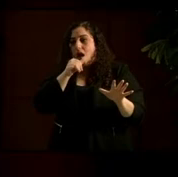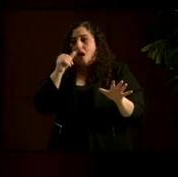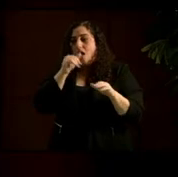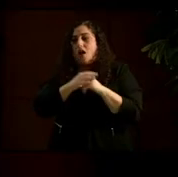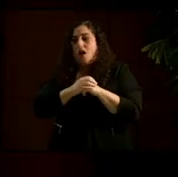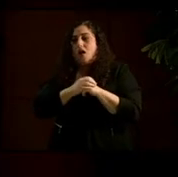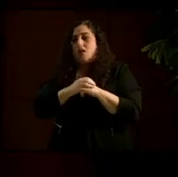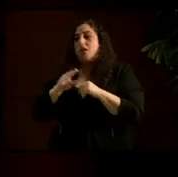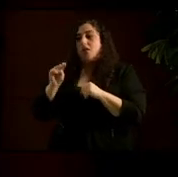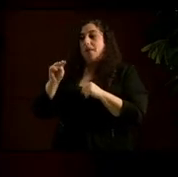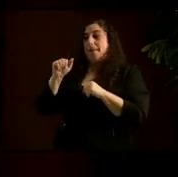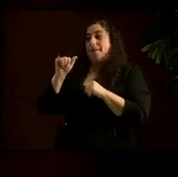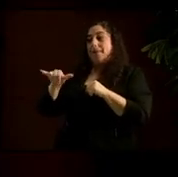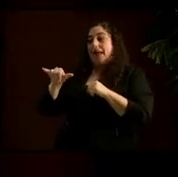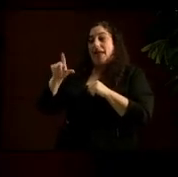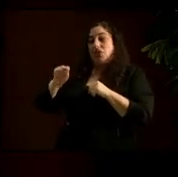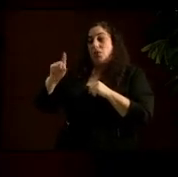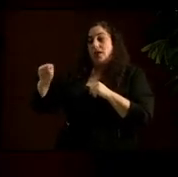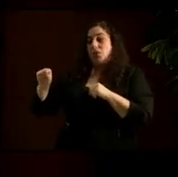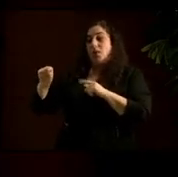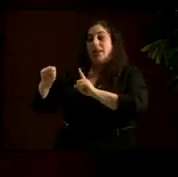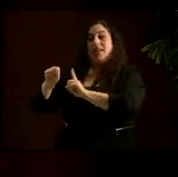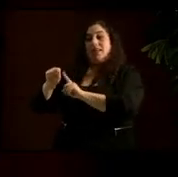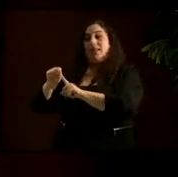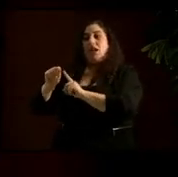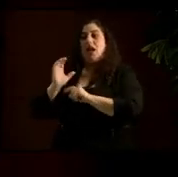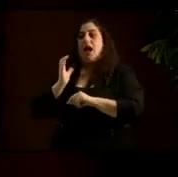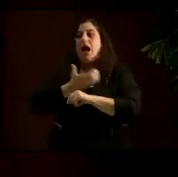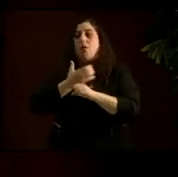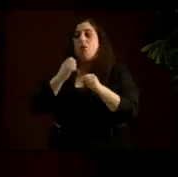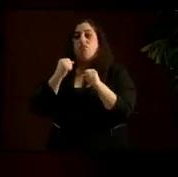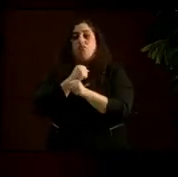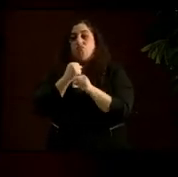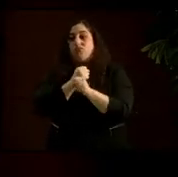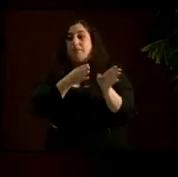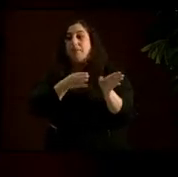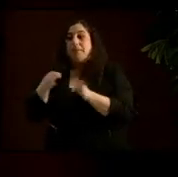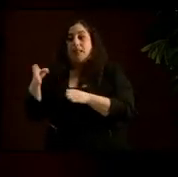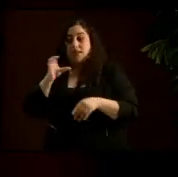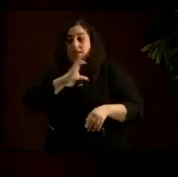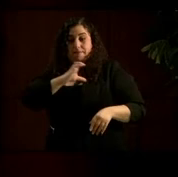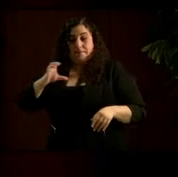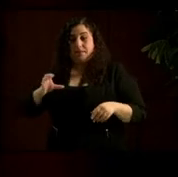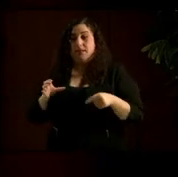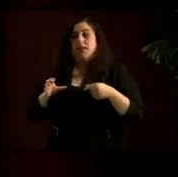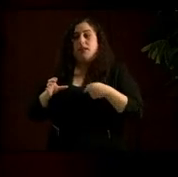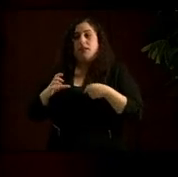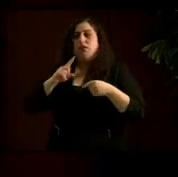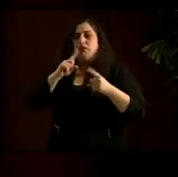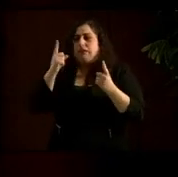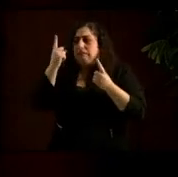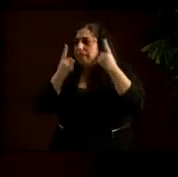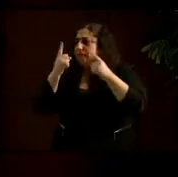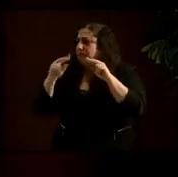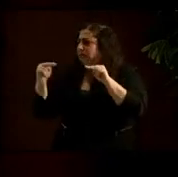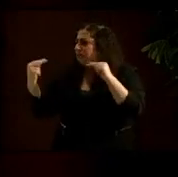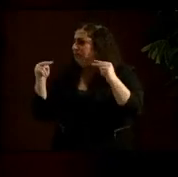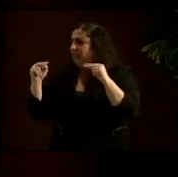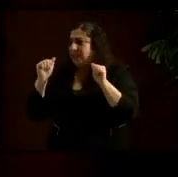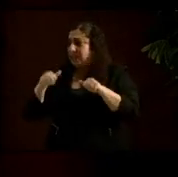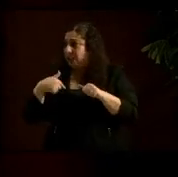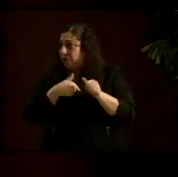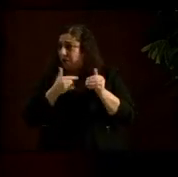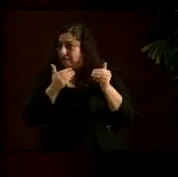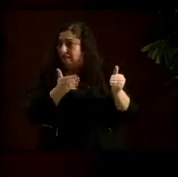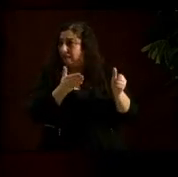2020, and our strategic plan committee faced a decision. Can we still launch and live this plan? Can we still push forward